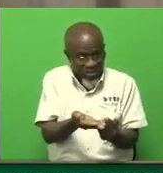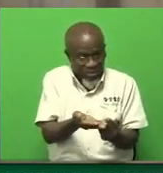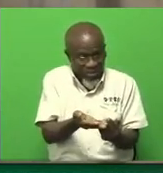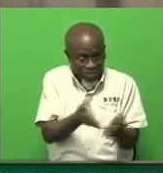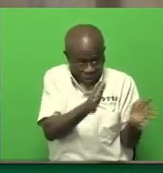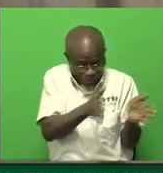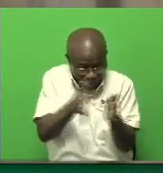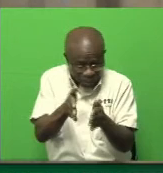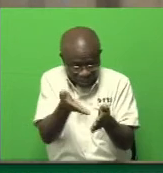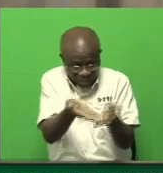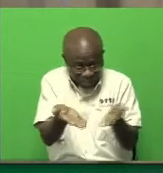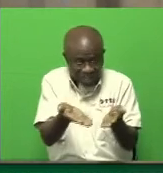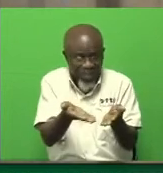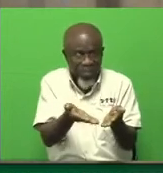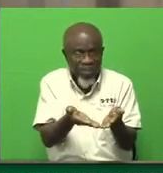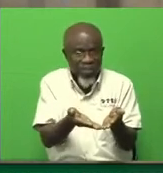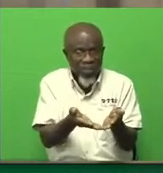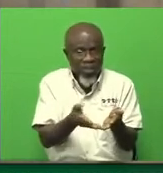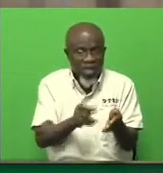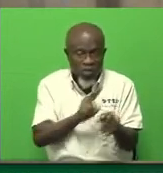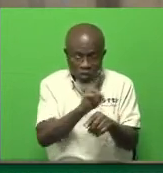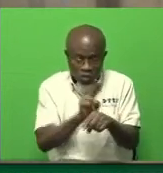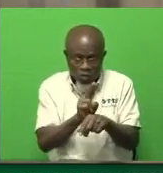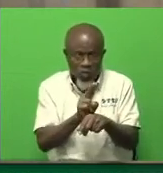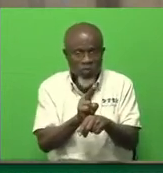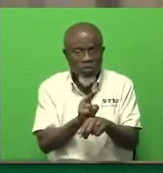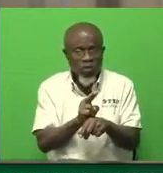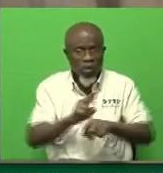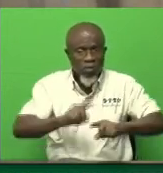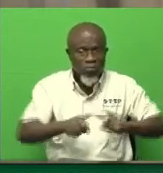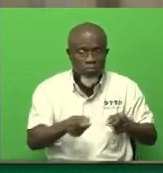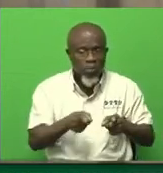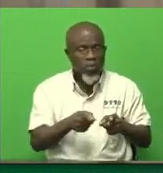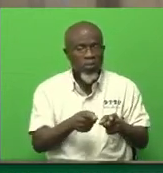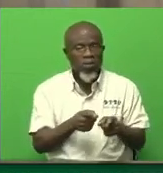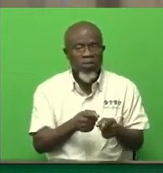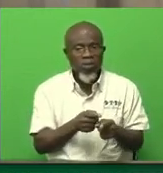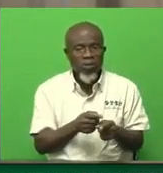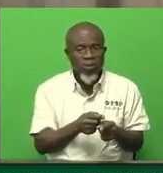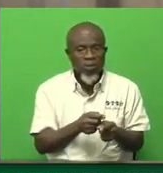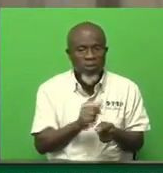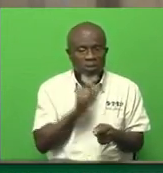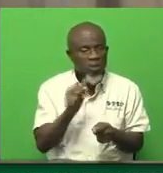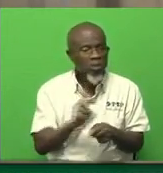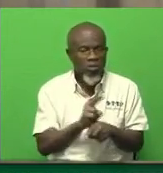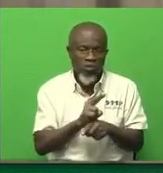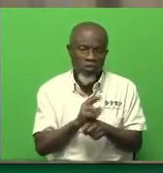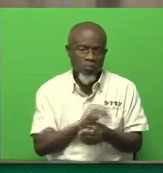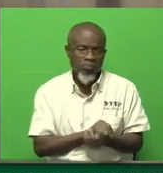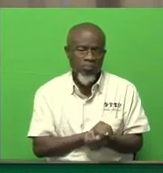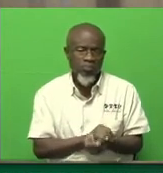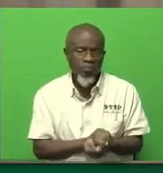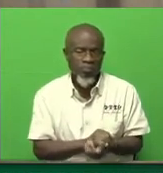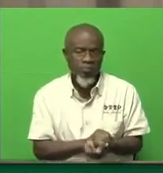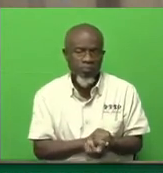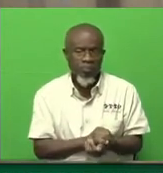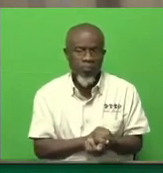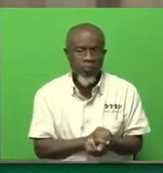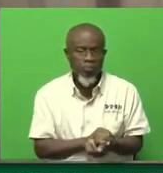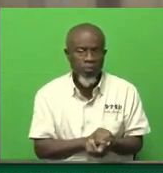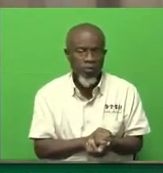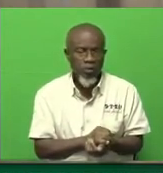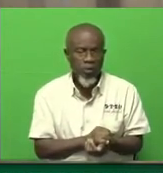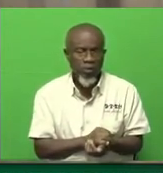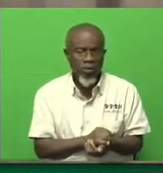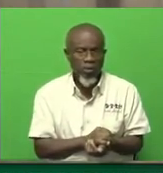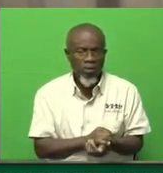drafted out that you could have utilized to mitigate against the learning loss what did they choose to do they chose to